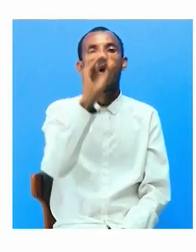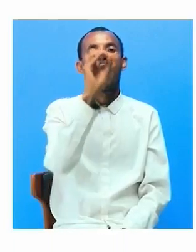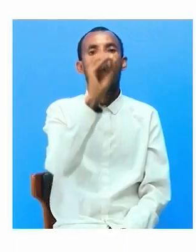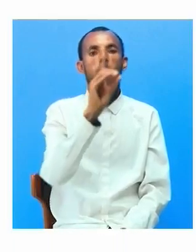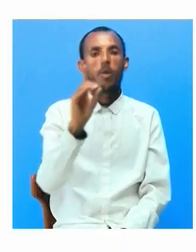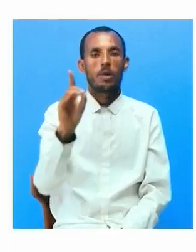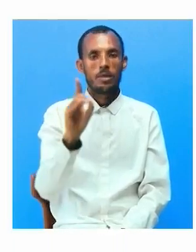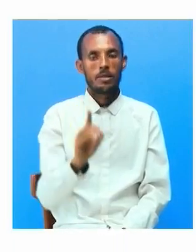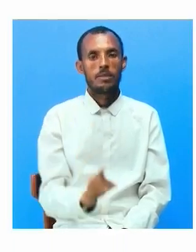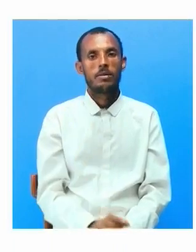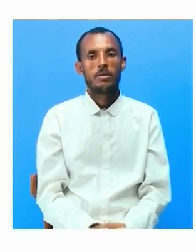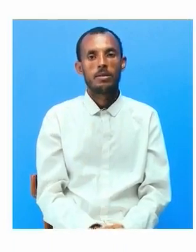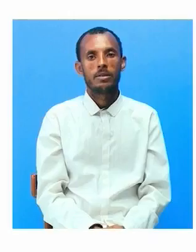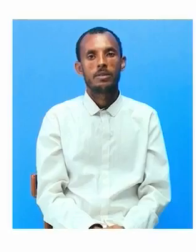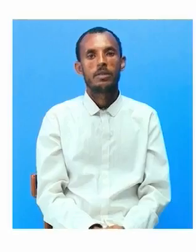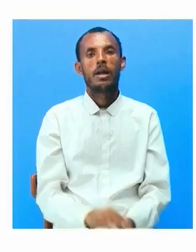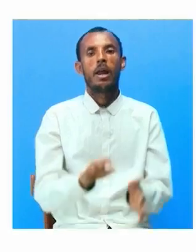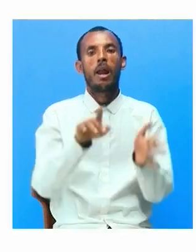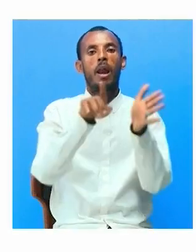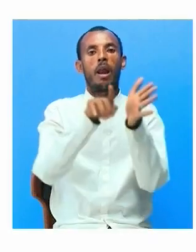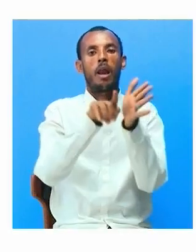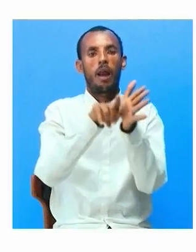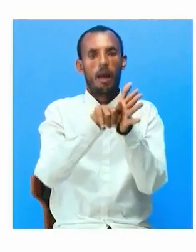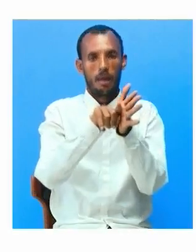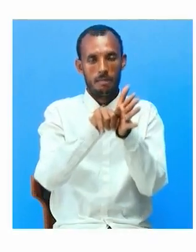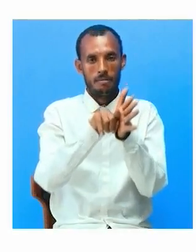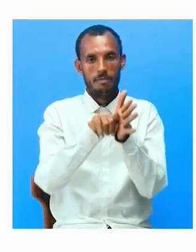odd negative factors,